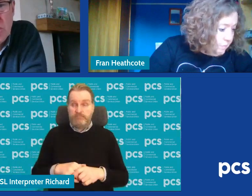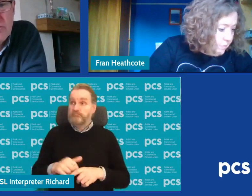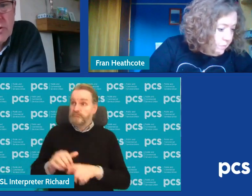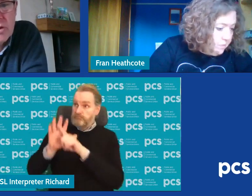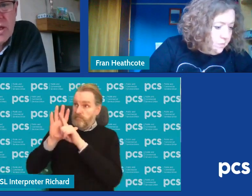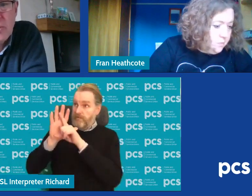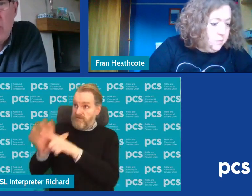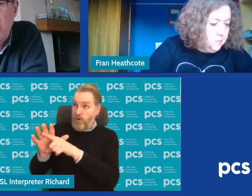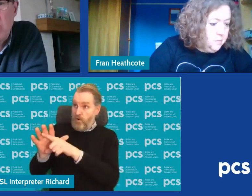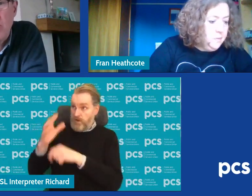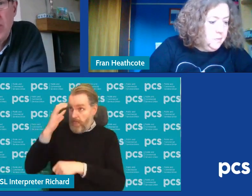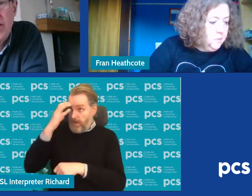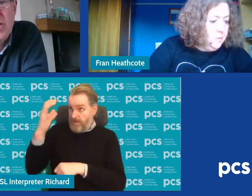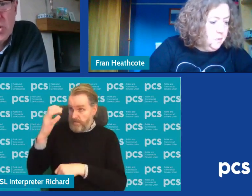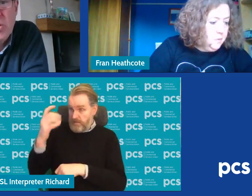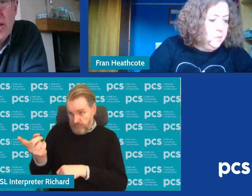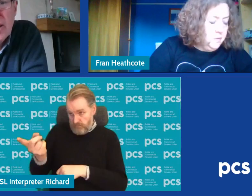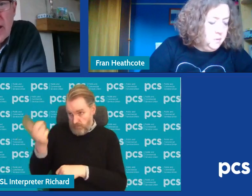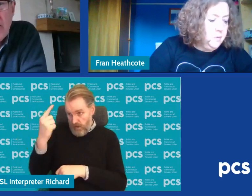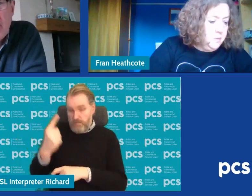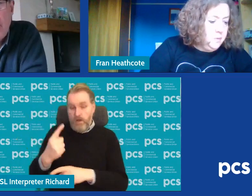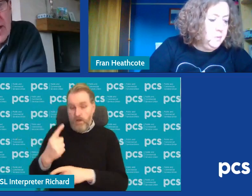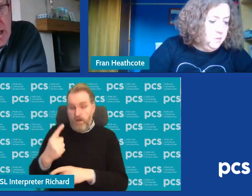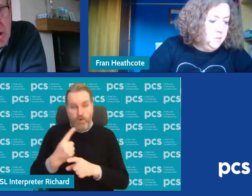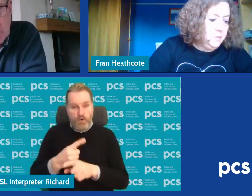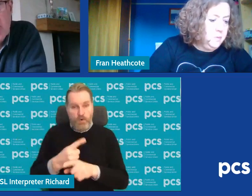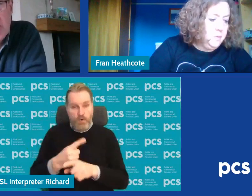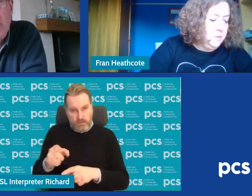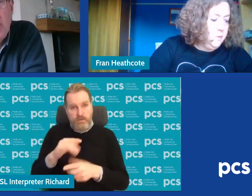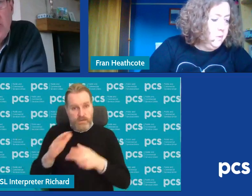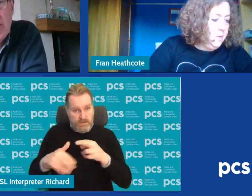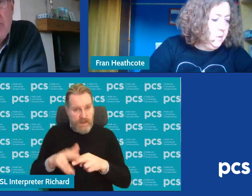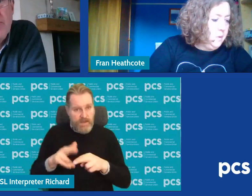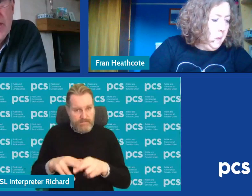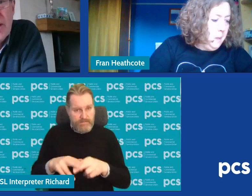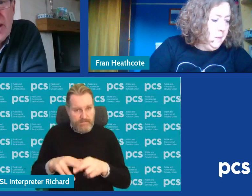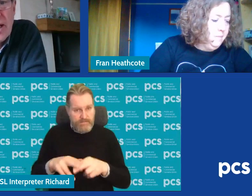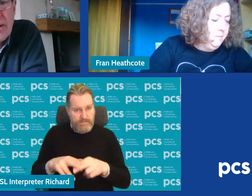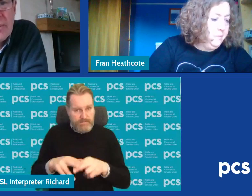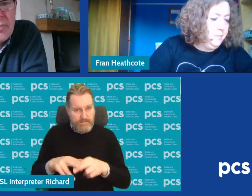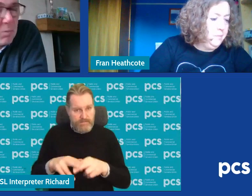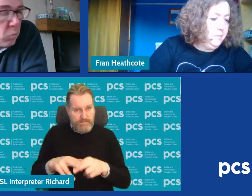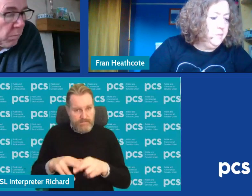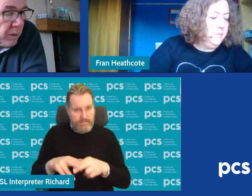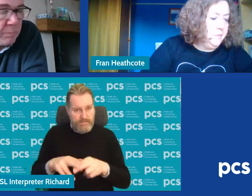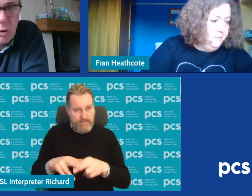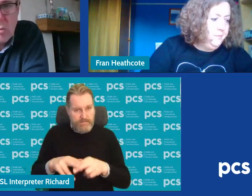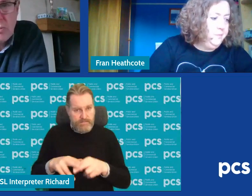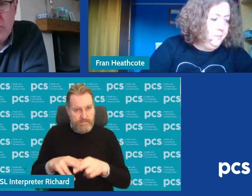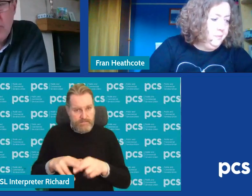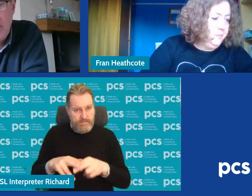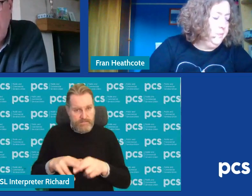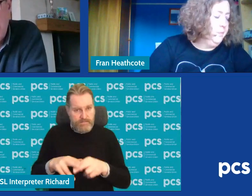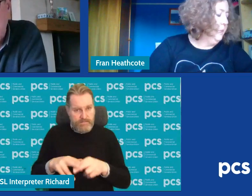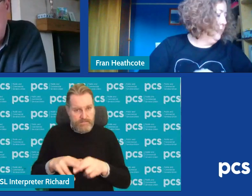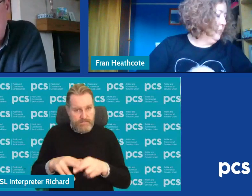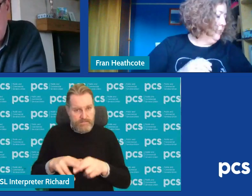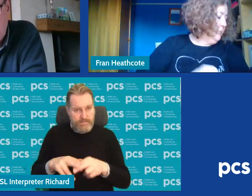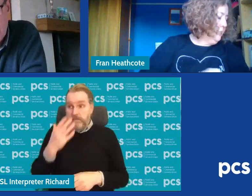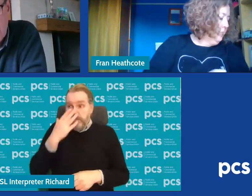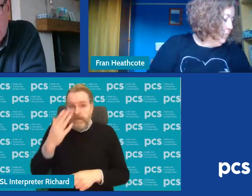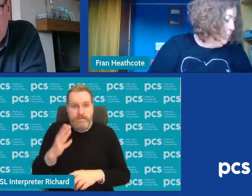own workforce, and we won't stop till they do. And that'll be a constant theme. And what people hopefully will pass back